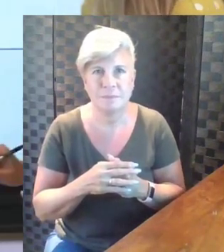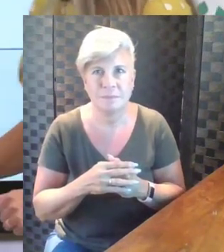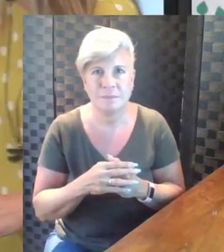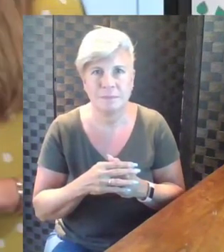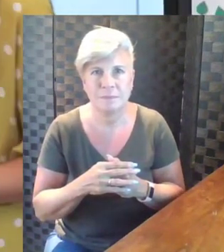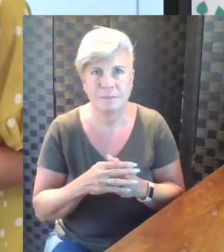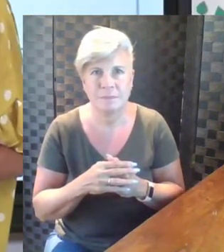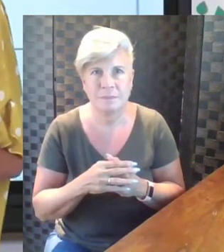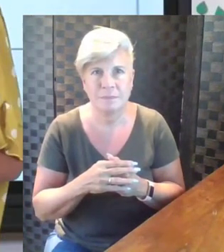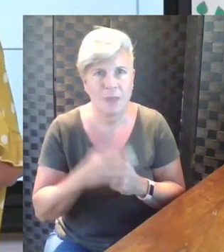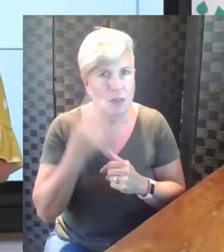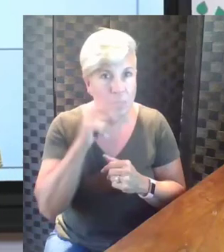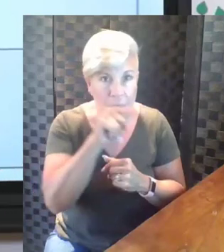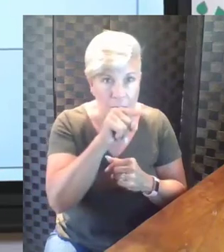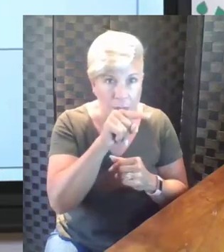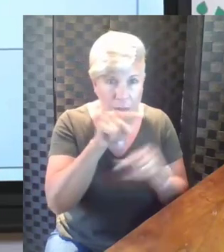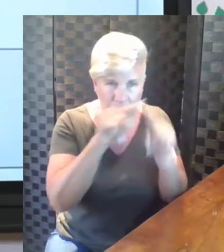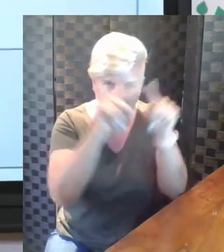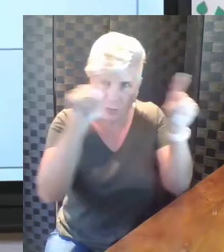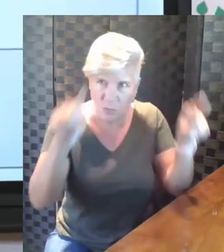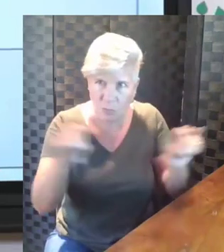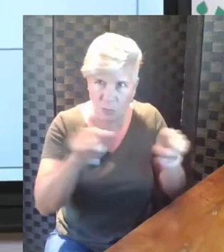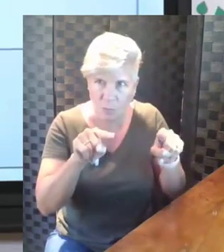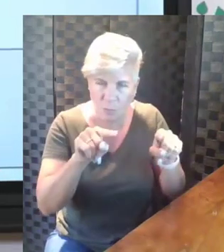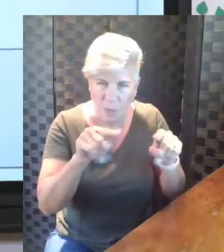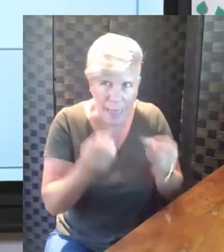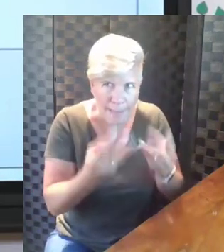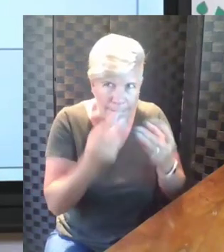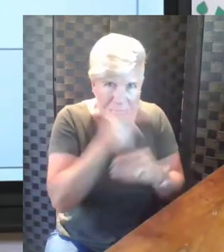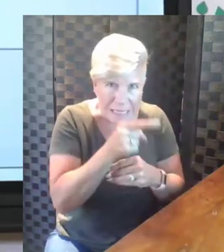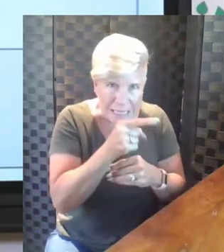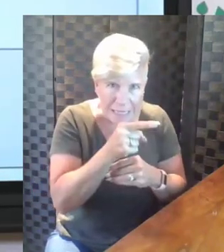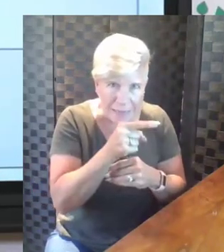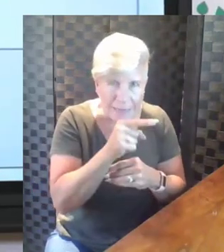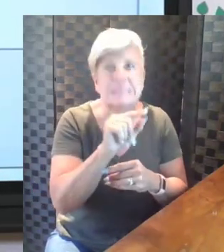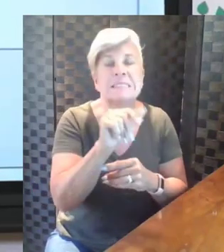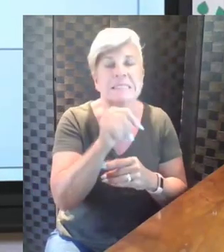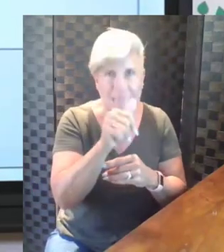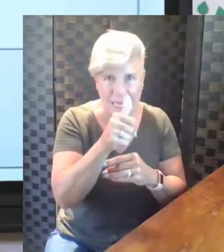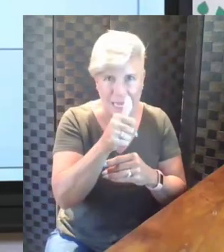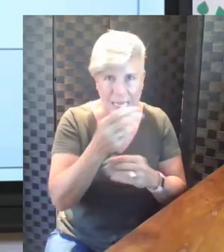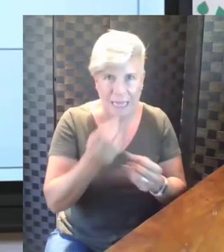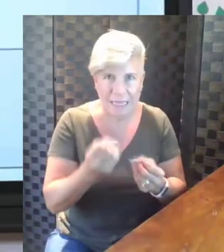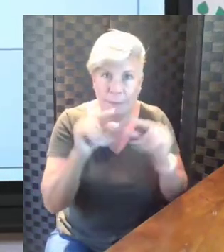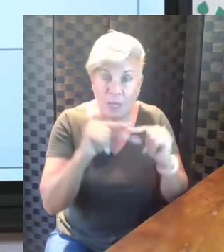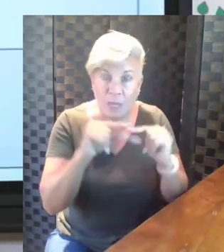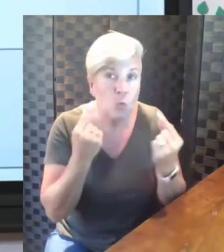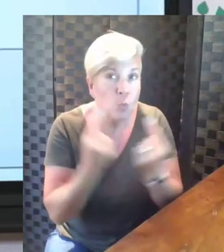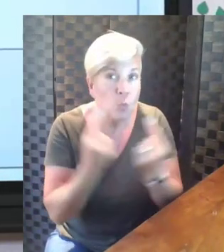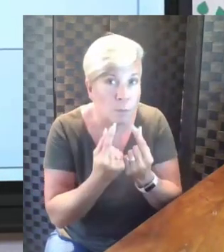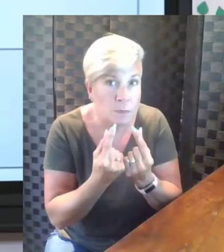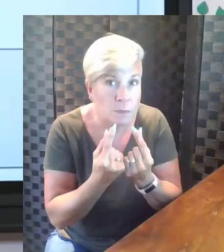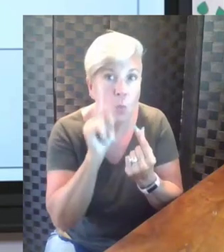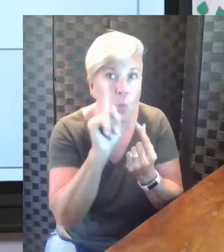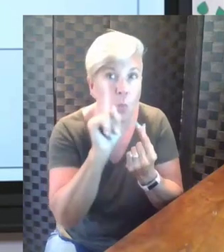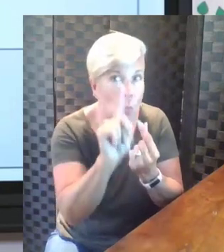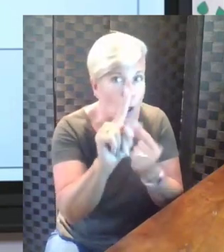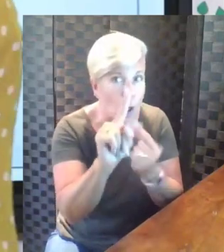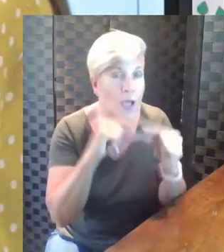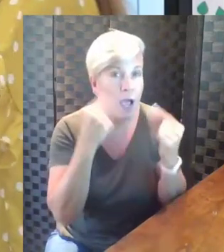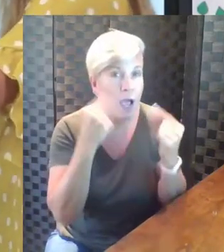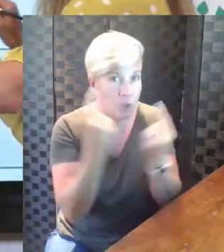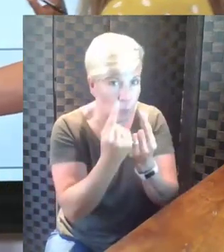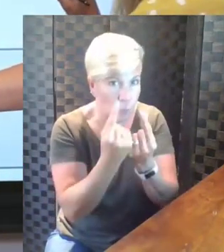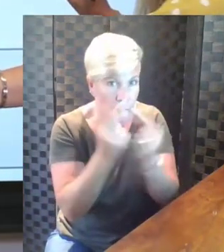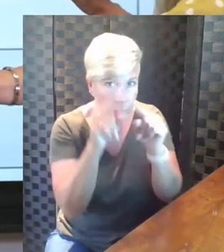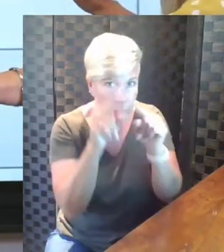That. All right, let's look at this one. This is a group of 10. How many groups of 10? Just 1. So